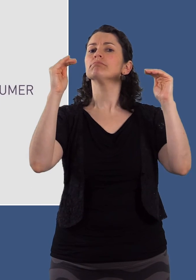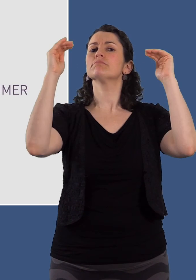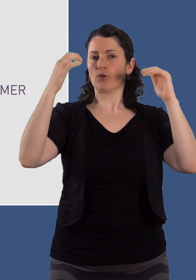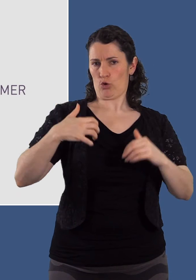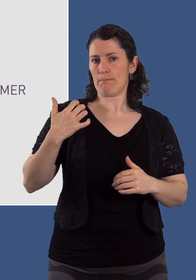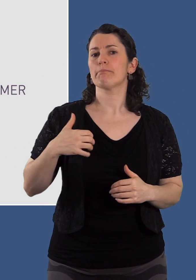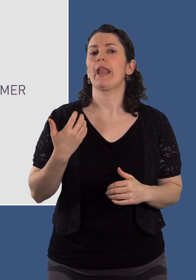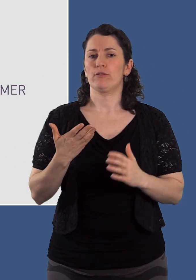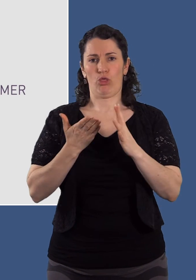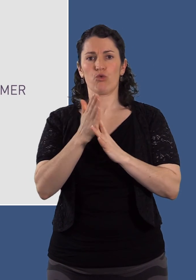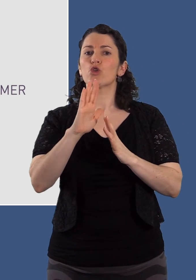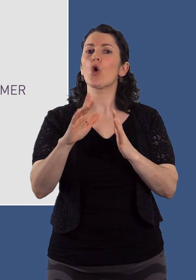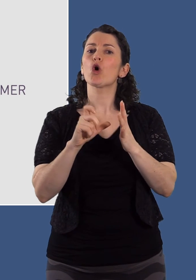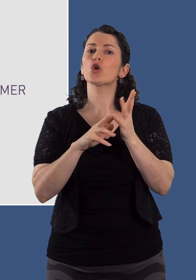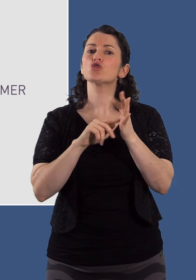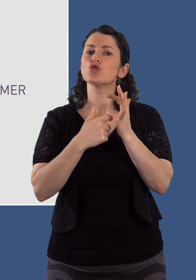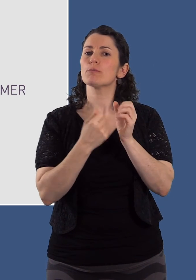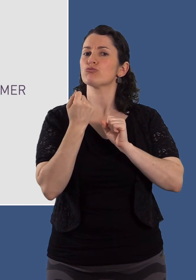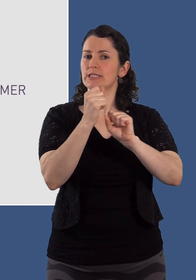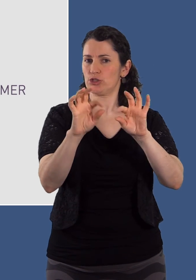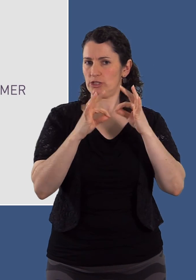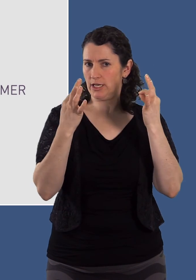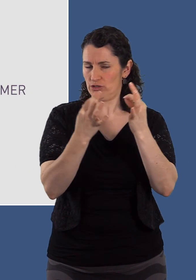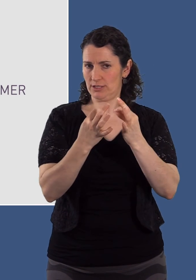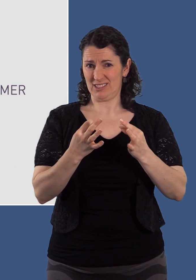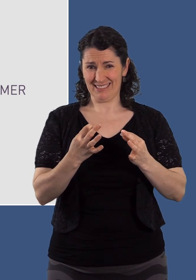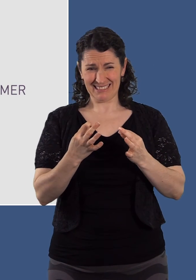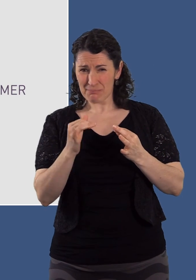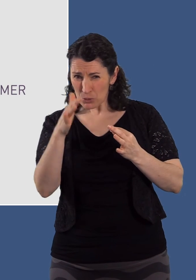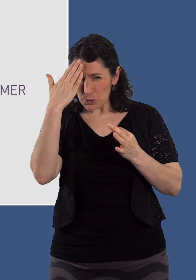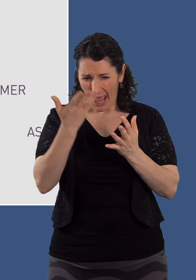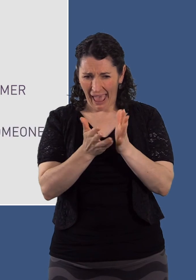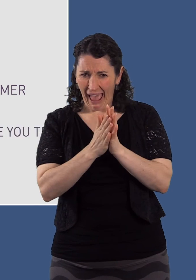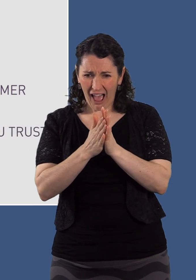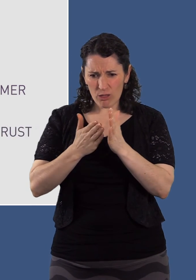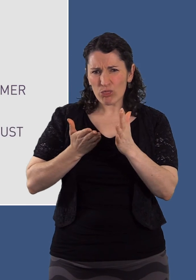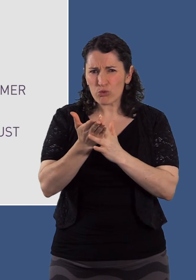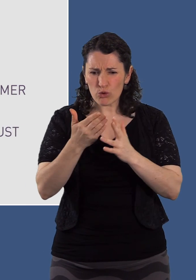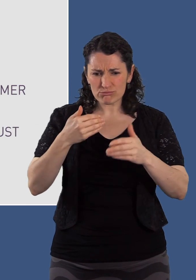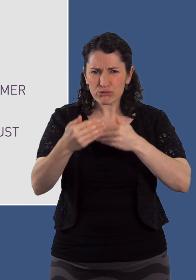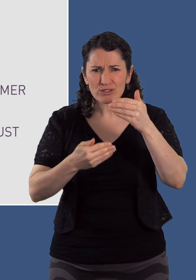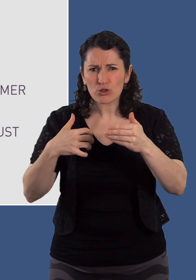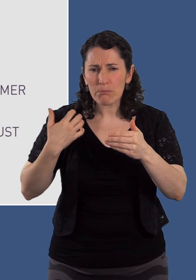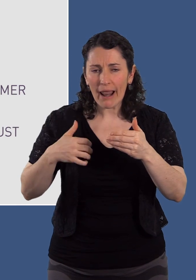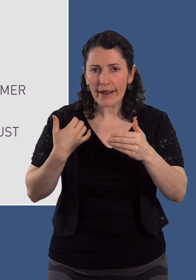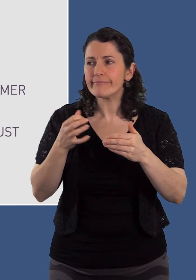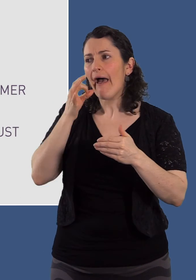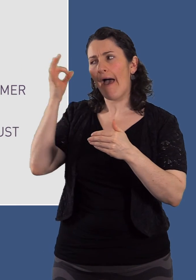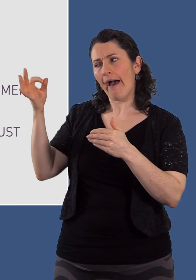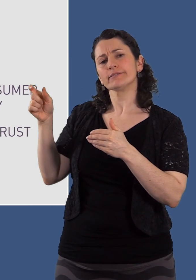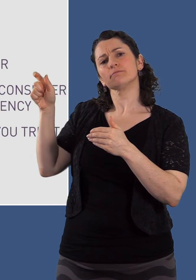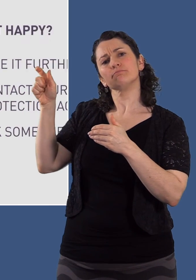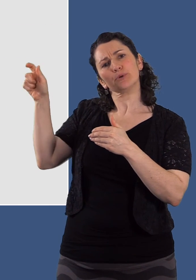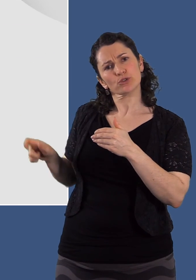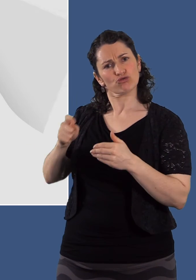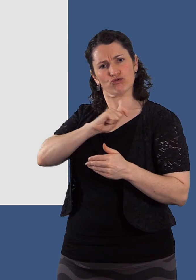your state or territory consumer protection agency. If you need help doing this, ask someone you trust.